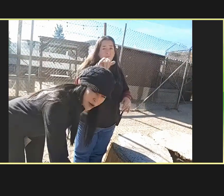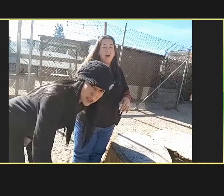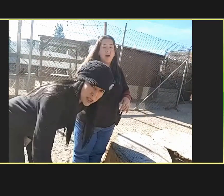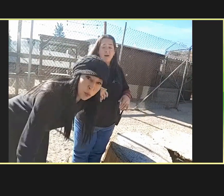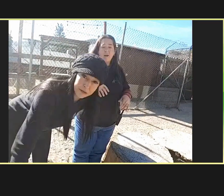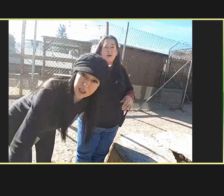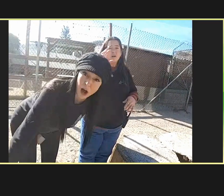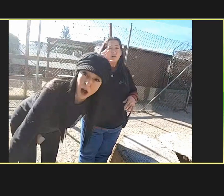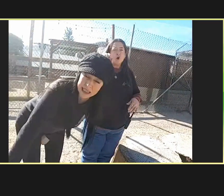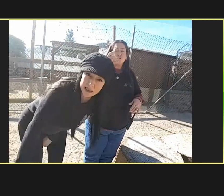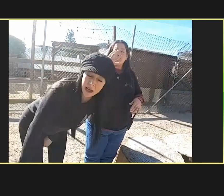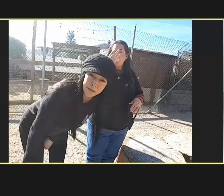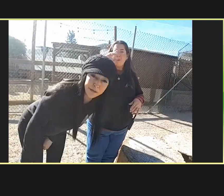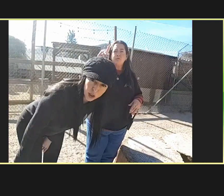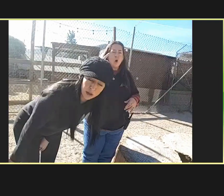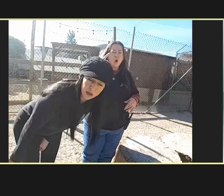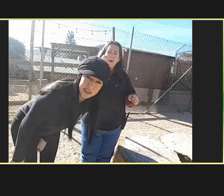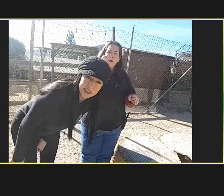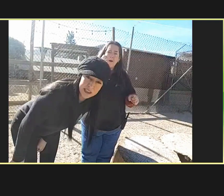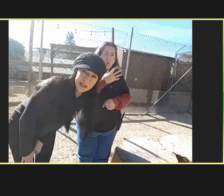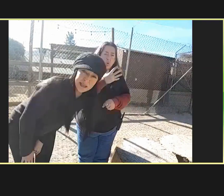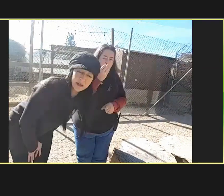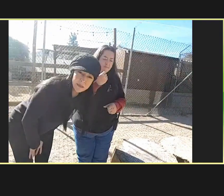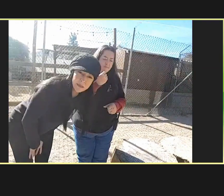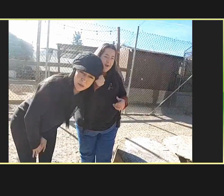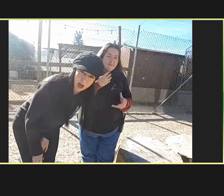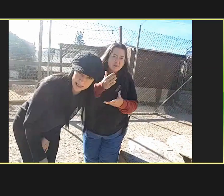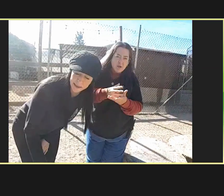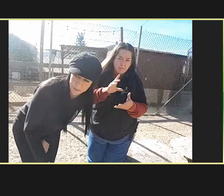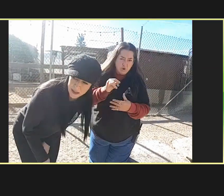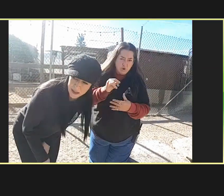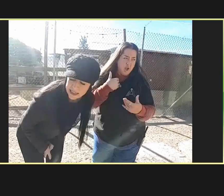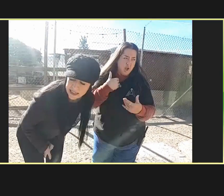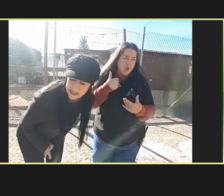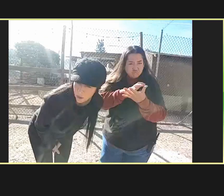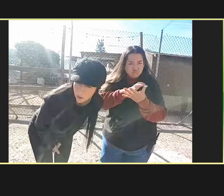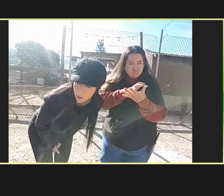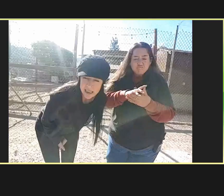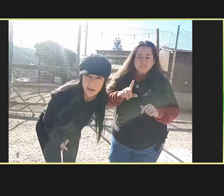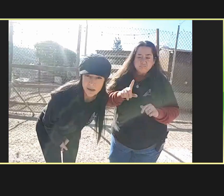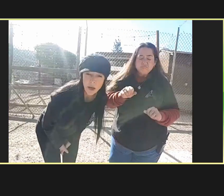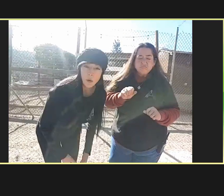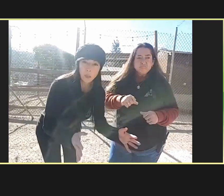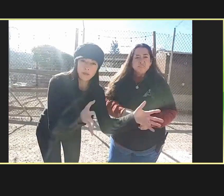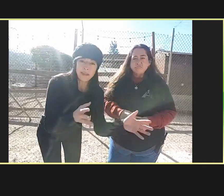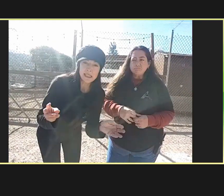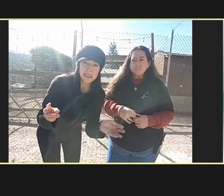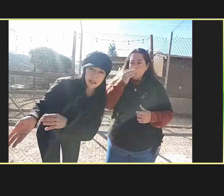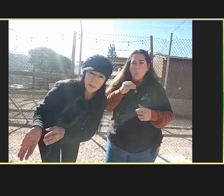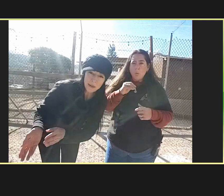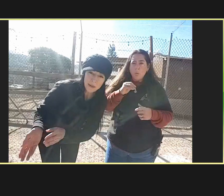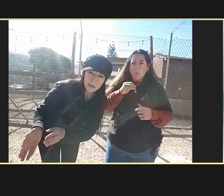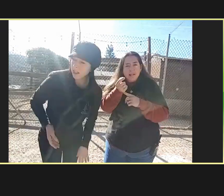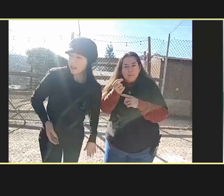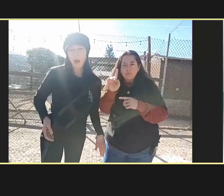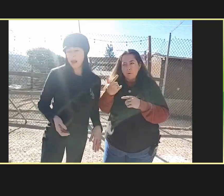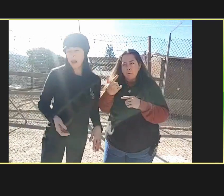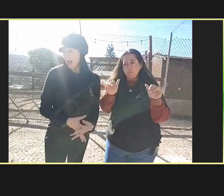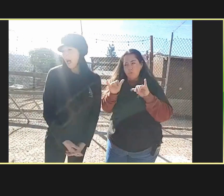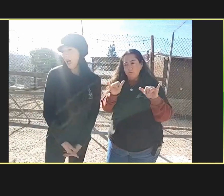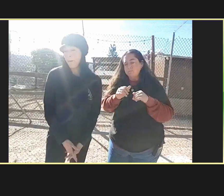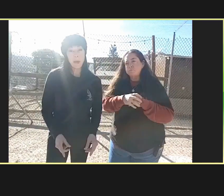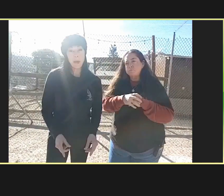a wolf trait. Now, Sarge is a wolf dog. He's not a full wolf. He does have some dog in him. So he's wolf, and then he's got a little bit